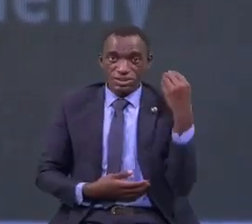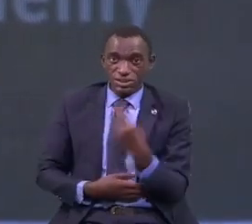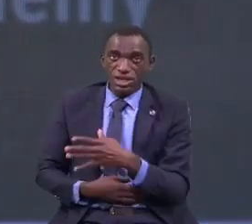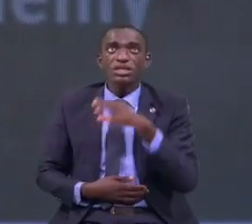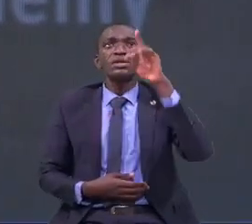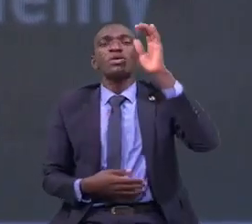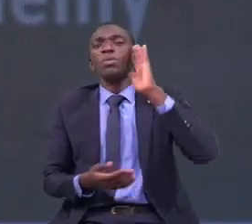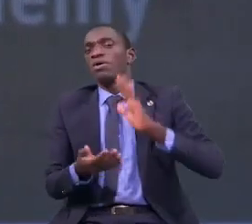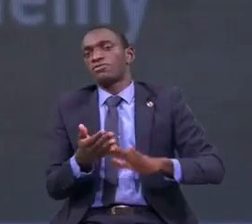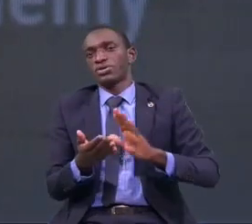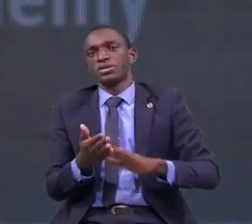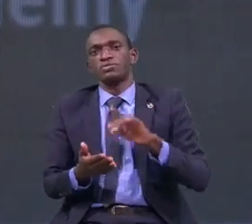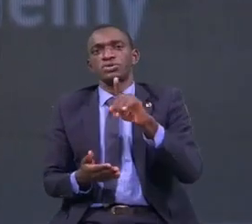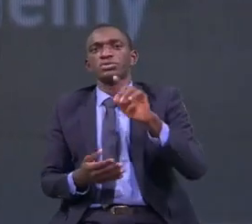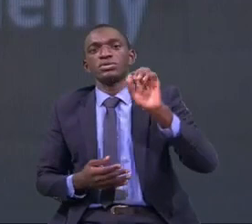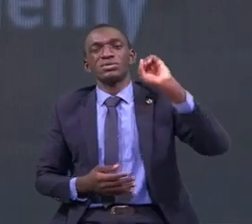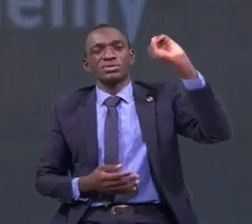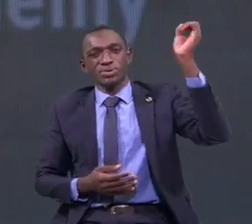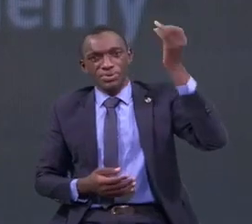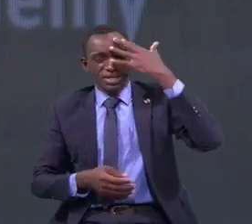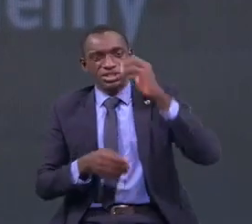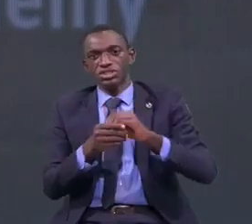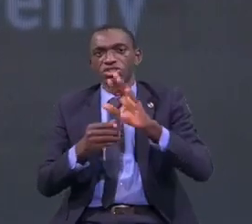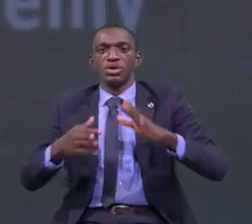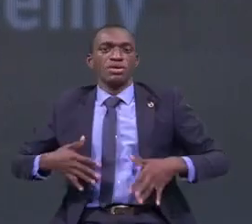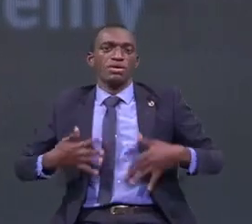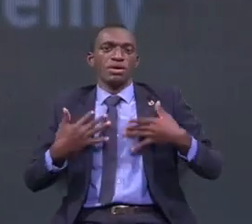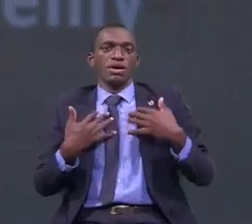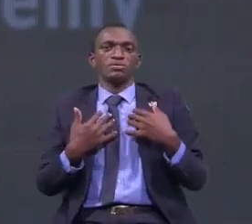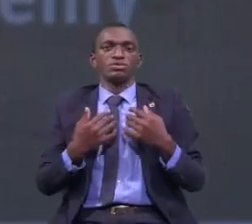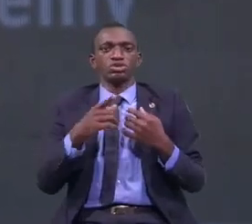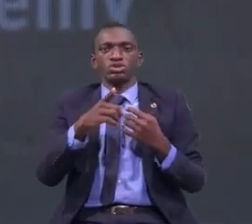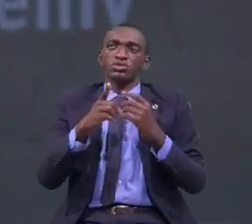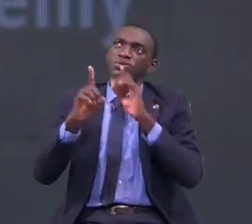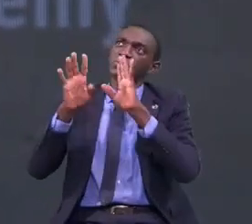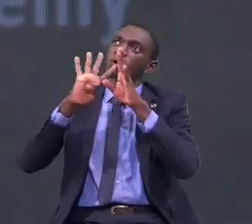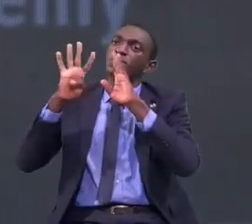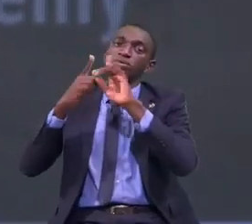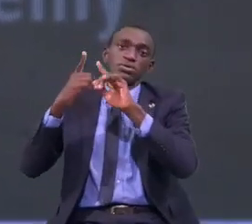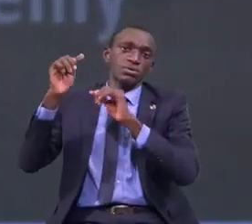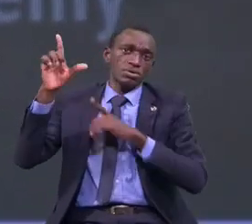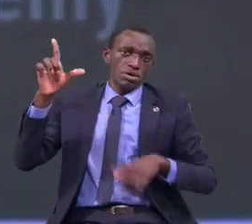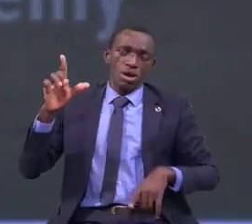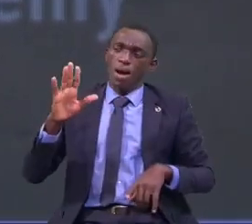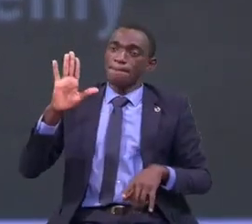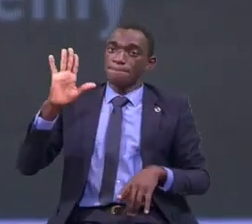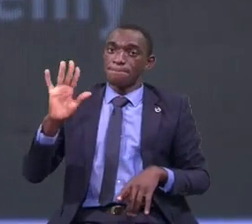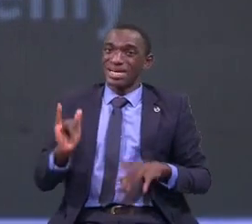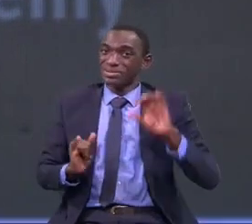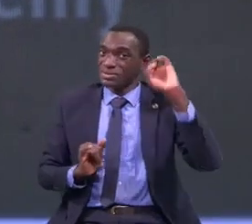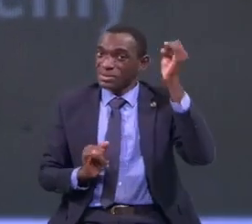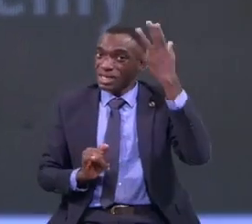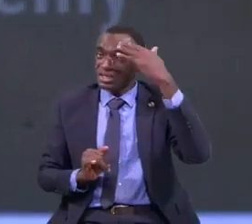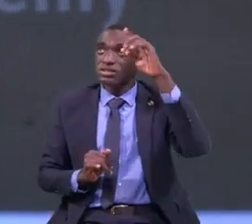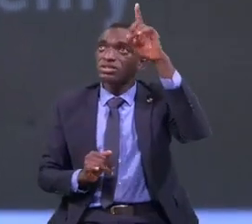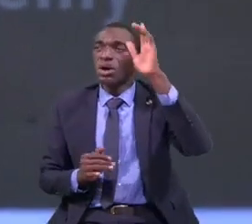Grace in your life. Tell the Lord, by grace, he forgives. By grace,